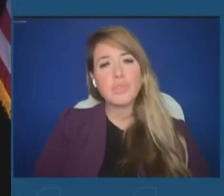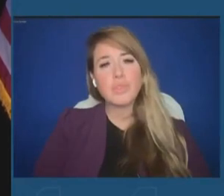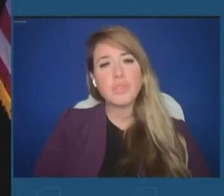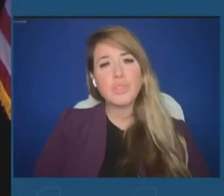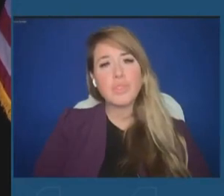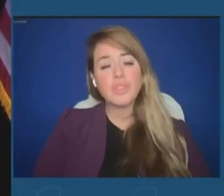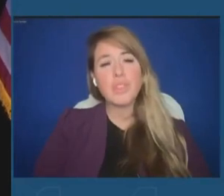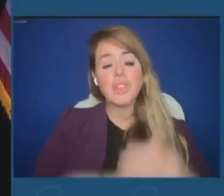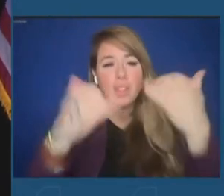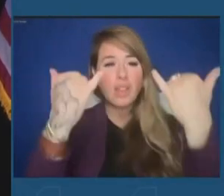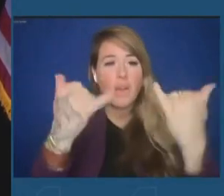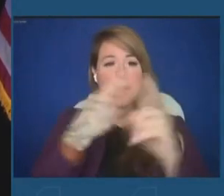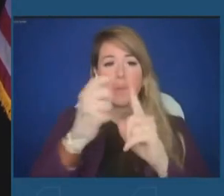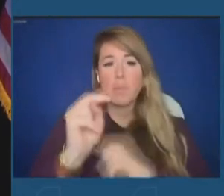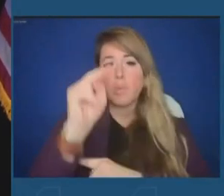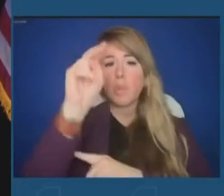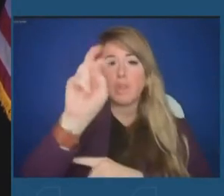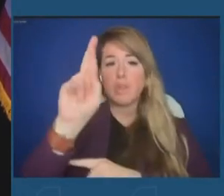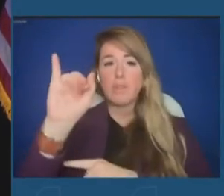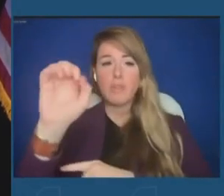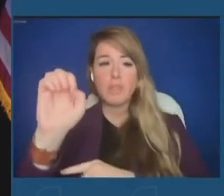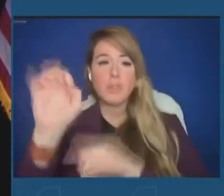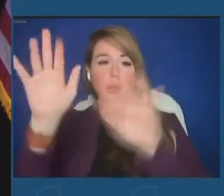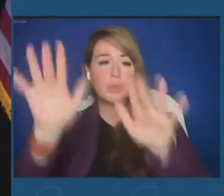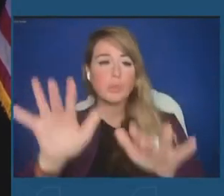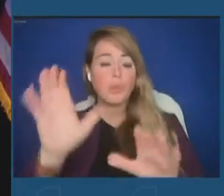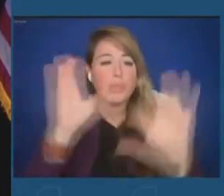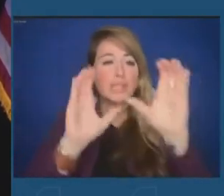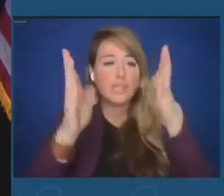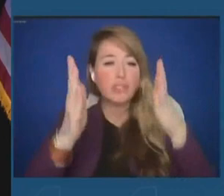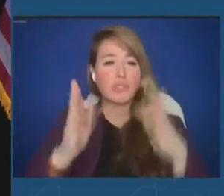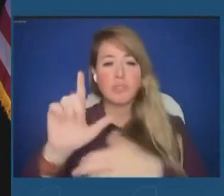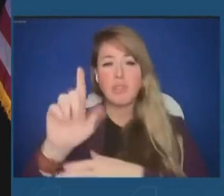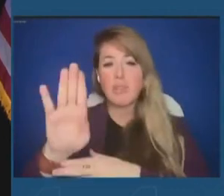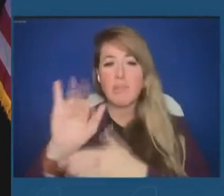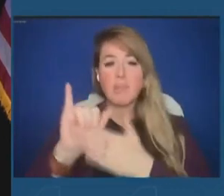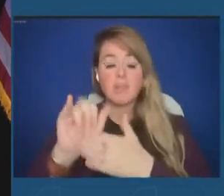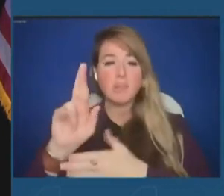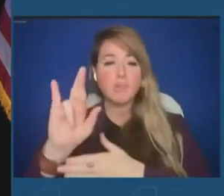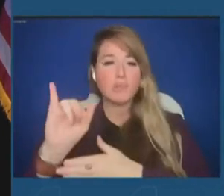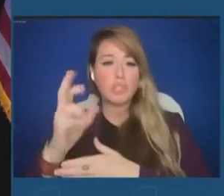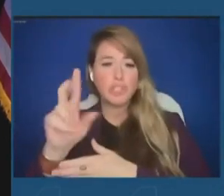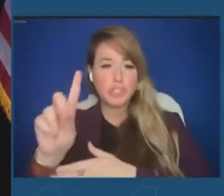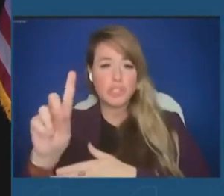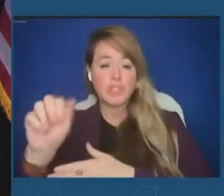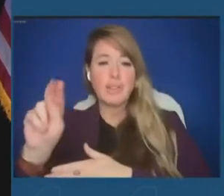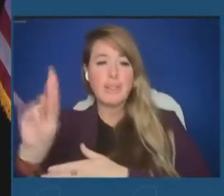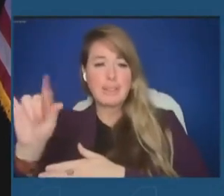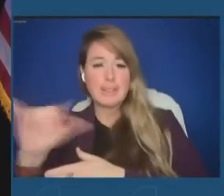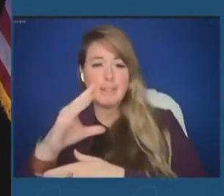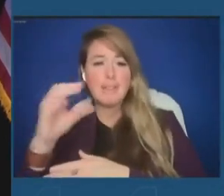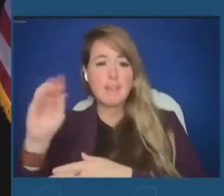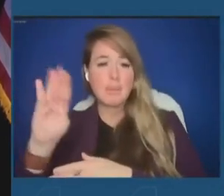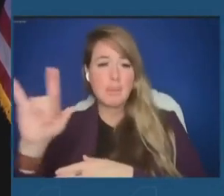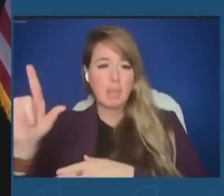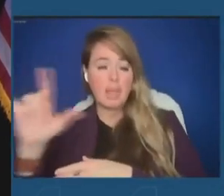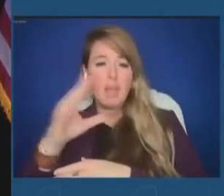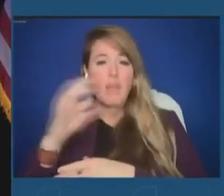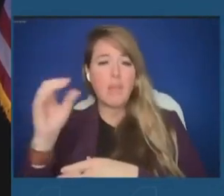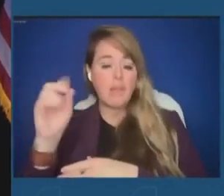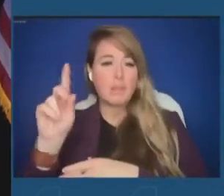Now, from the Northern Erie Snowseekers Snowmobile Club, it's Richard McNamara, Andy Bronscheid, Bill Perrone, and